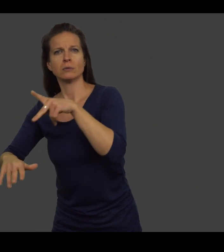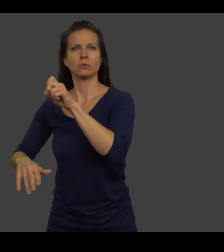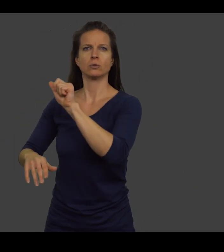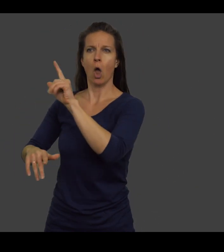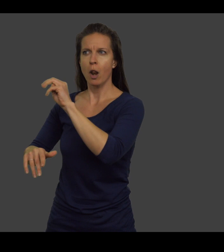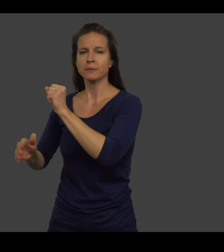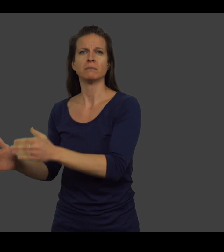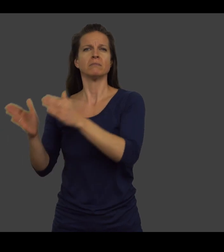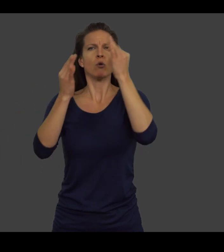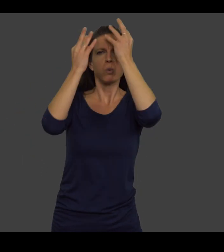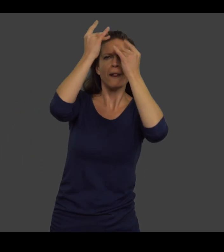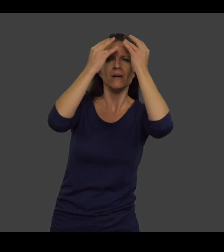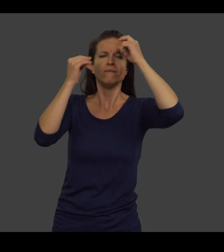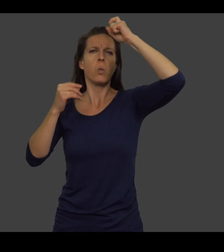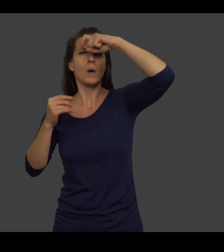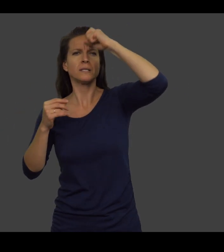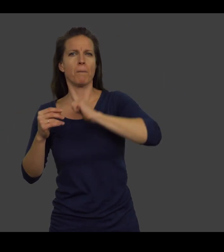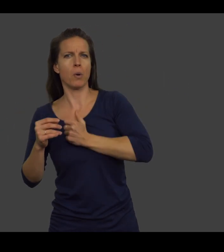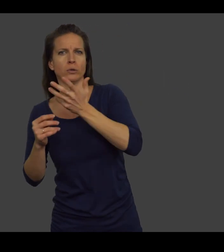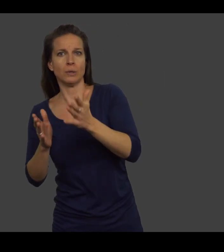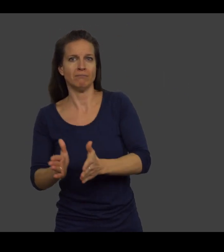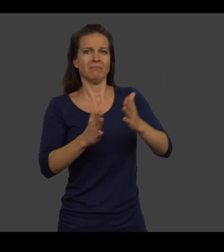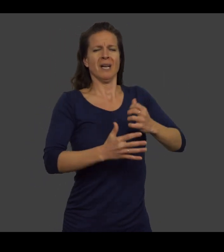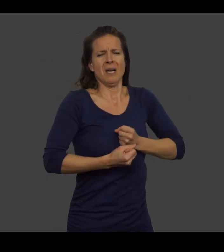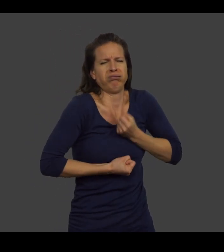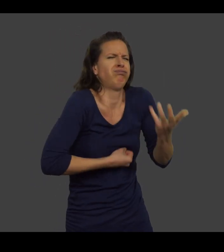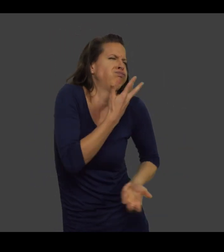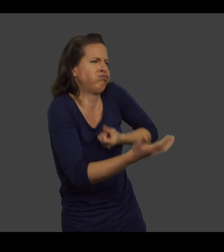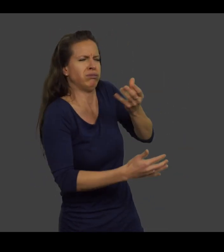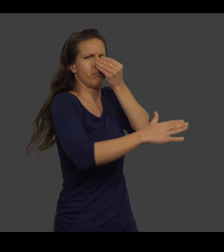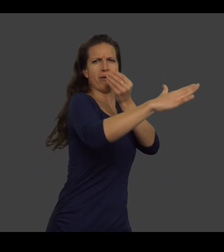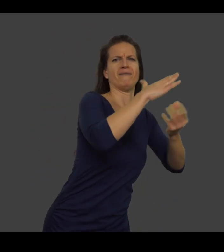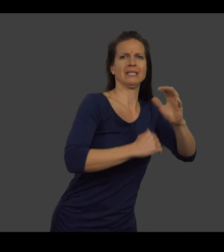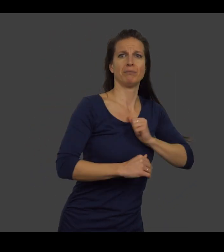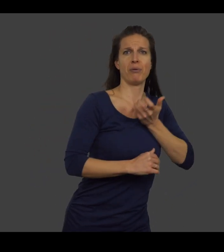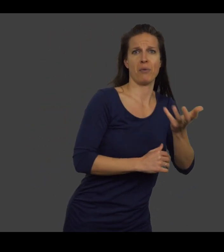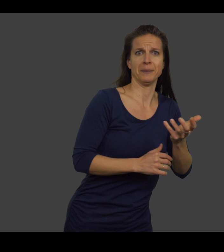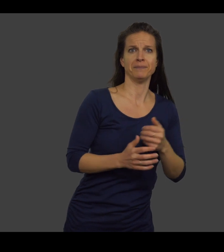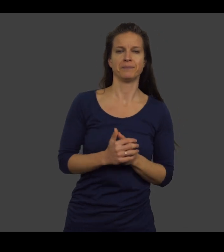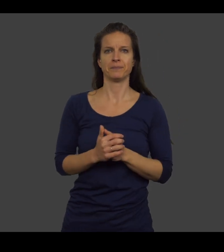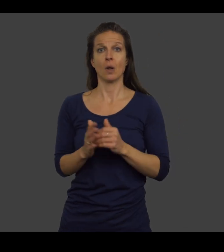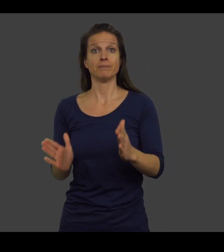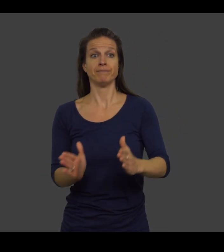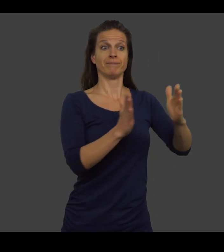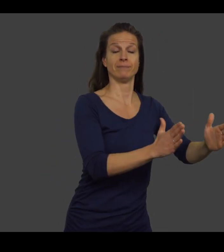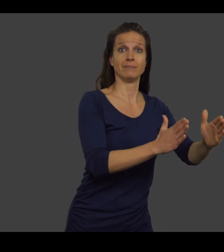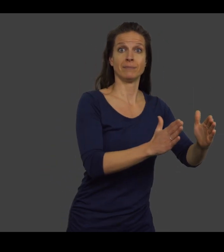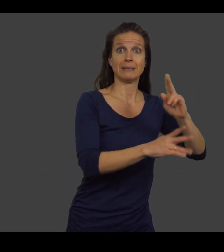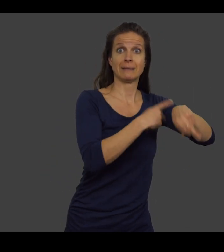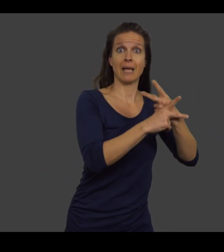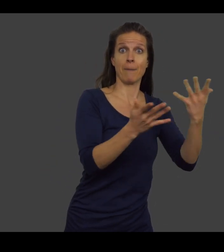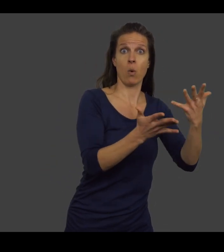and then the passionate resistance poetry of the prophets. Okay, the last big literary type is called prose discourse, and it makes